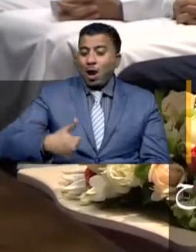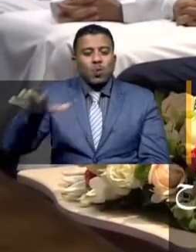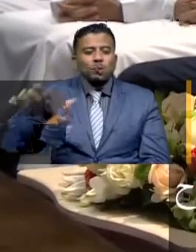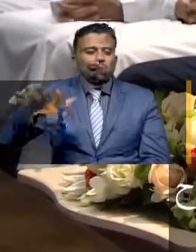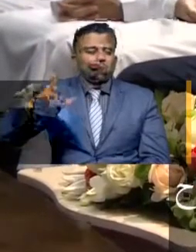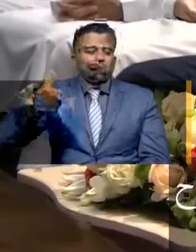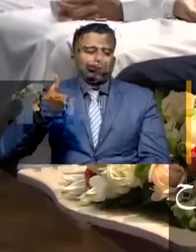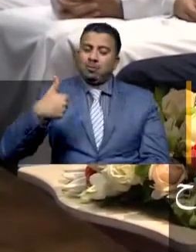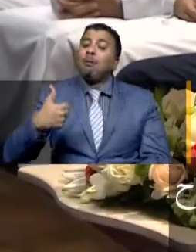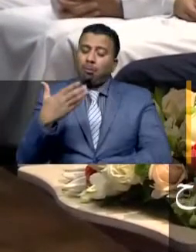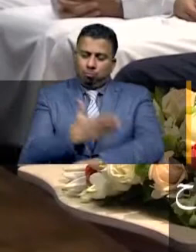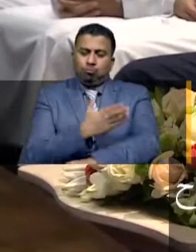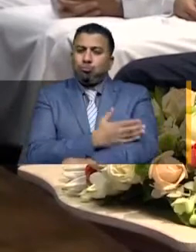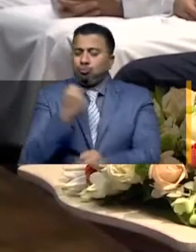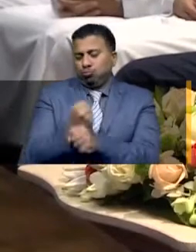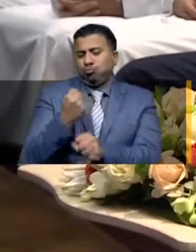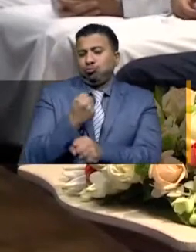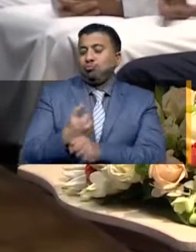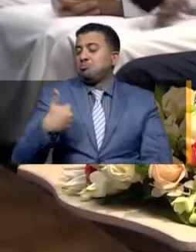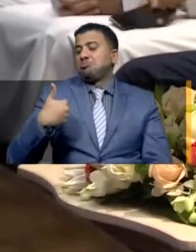and long life coming.